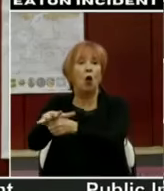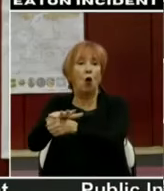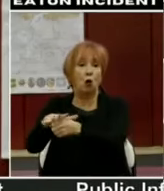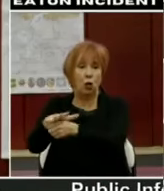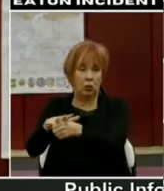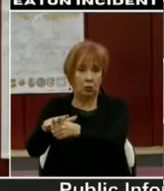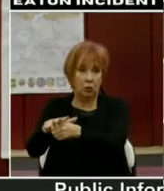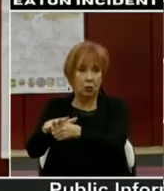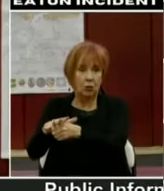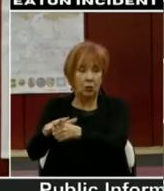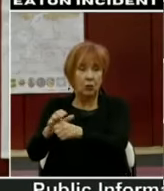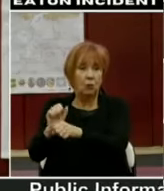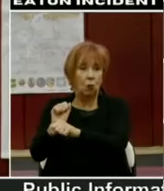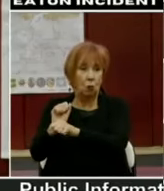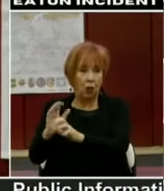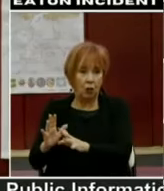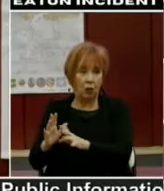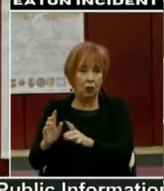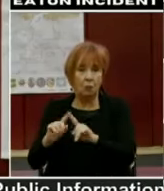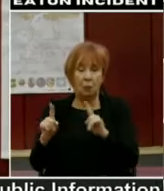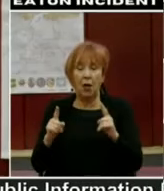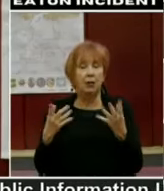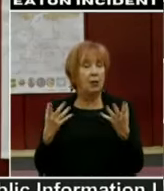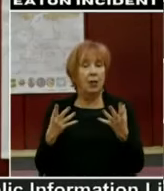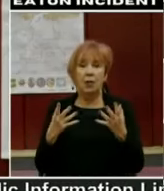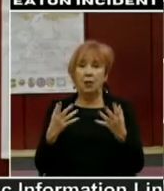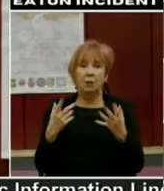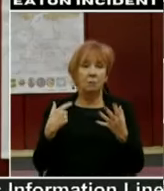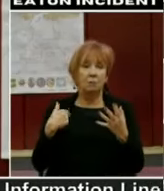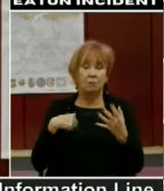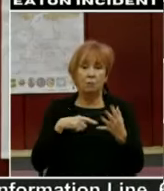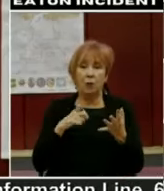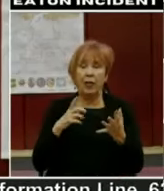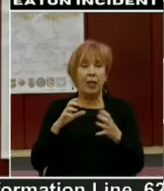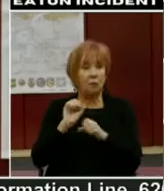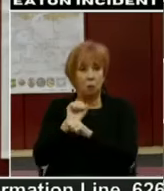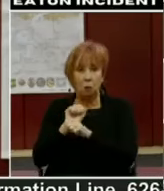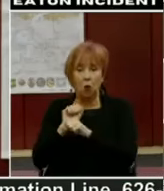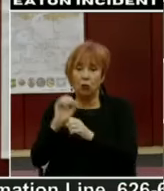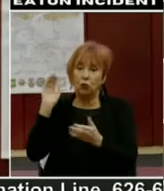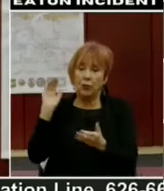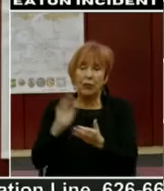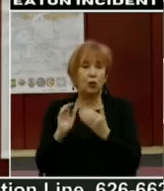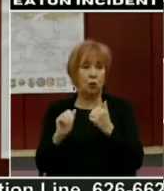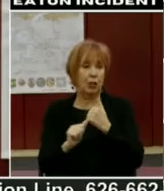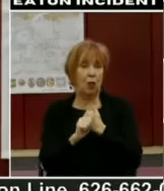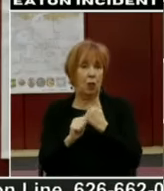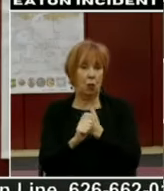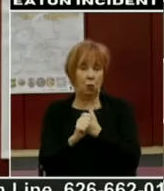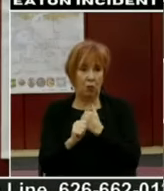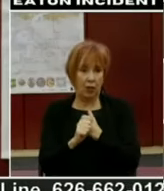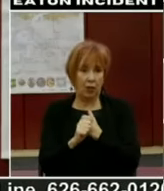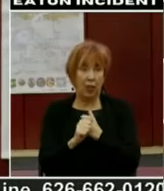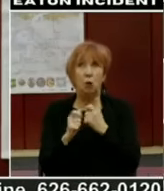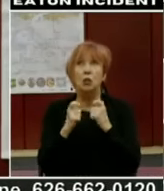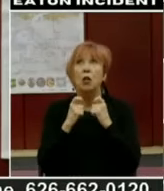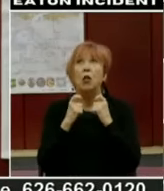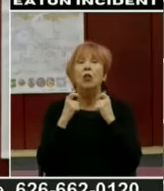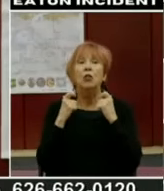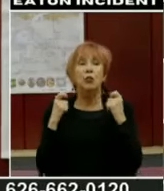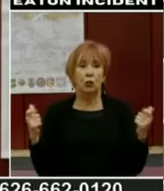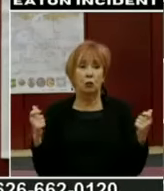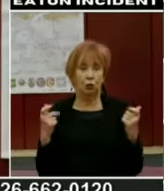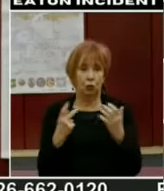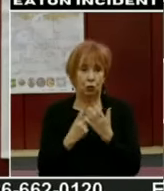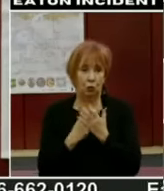great response, incredible what has happened to reduce the risk that occurred here, albeit it was massive. And by the way,